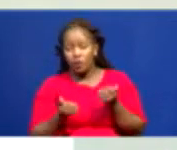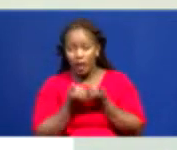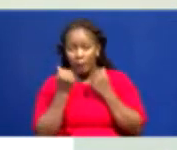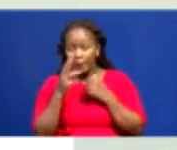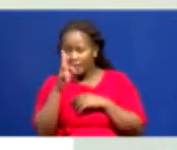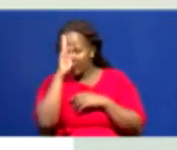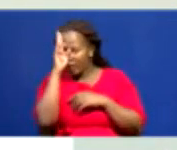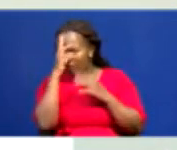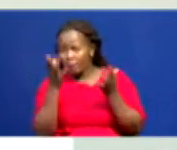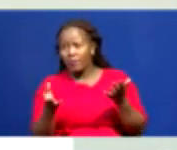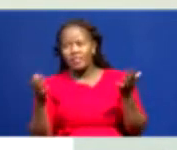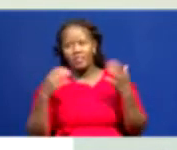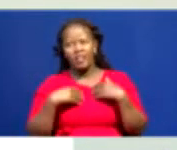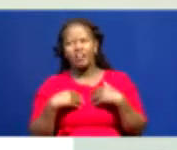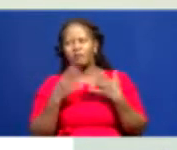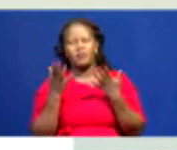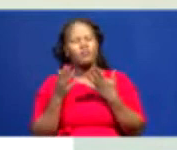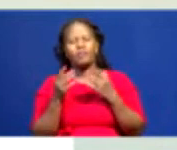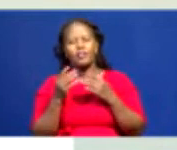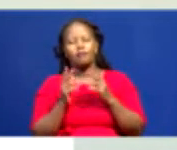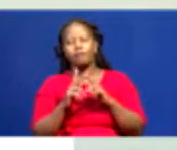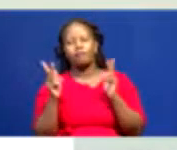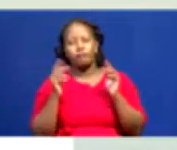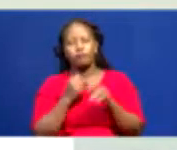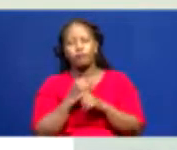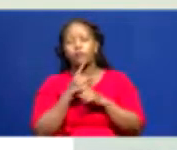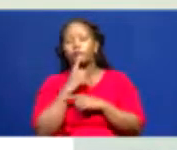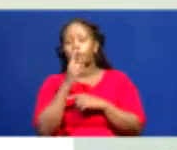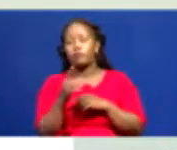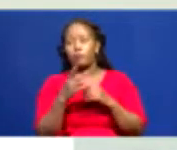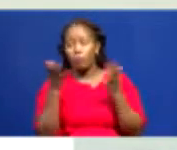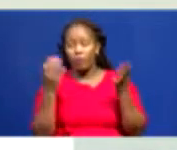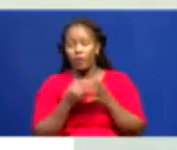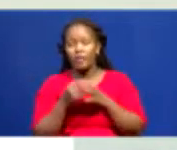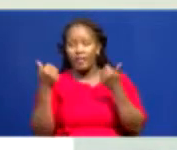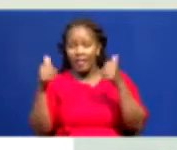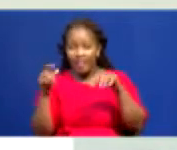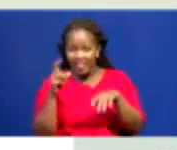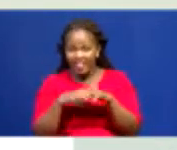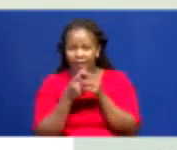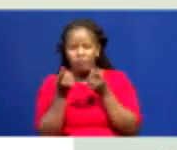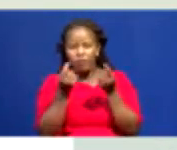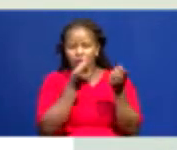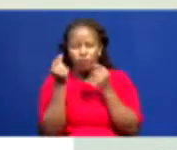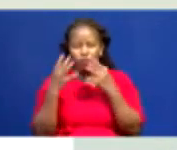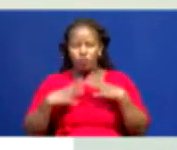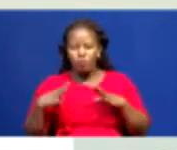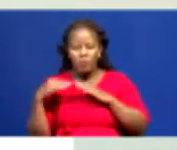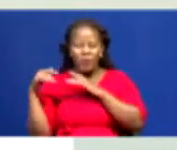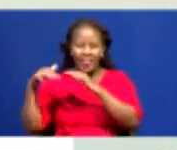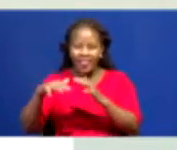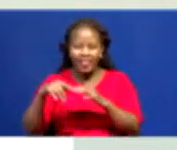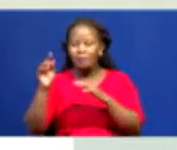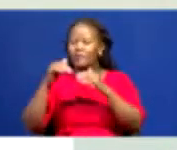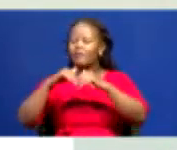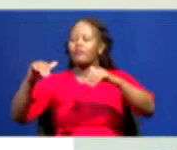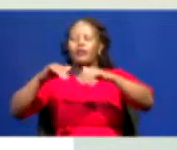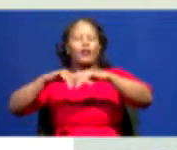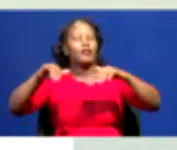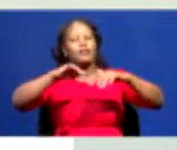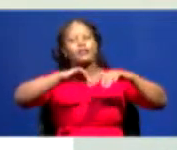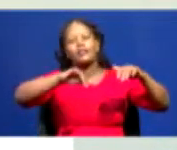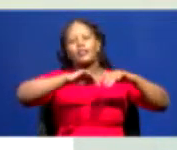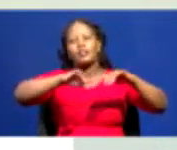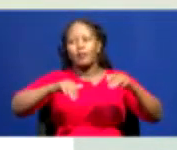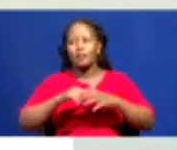have been very prompt in terms of ensuring that the moment there are small gatherings, they actually dispersed as quickly as